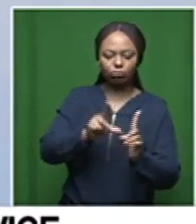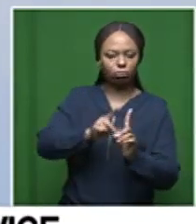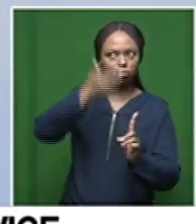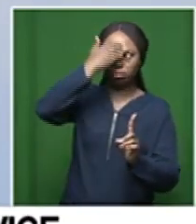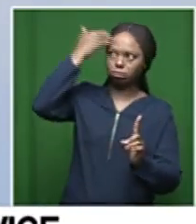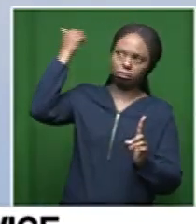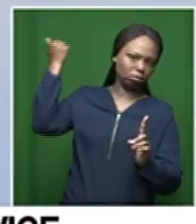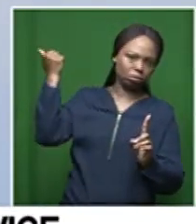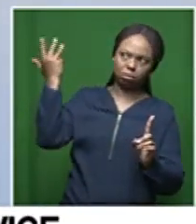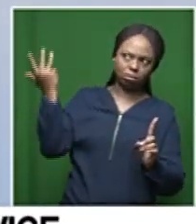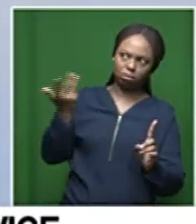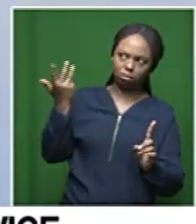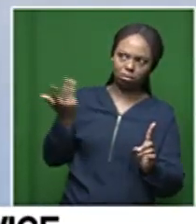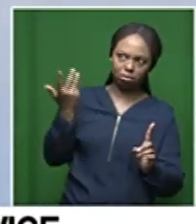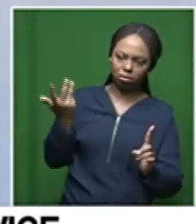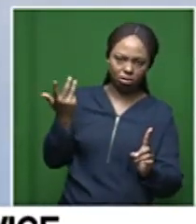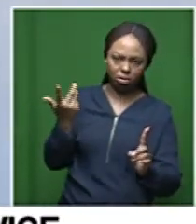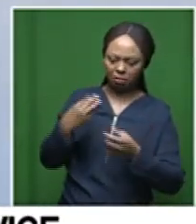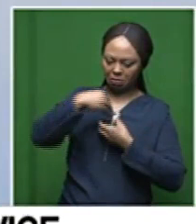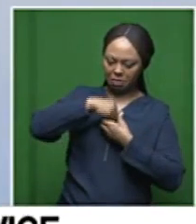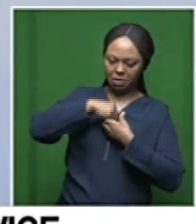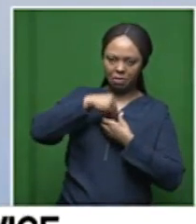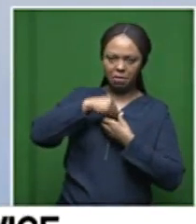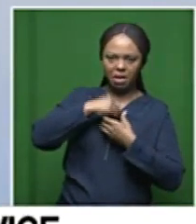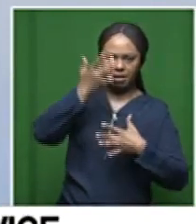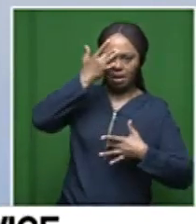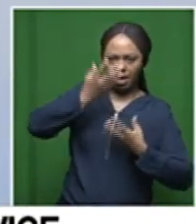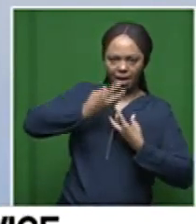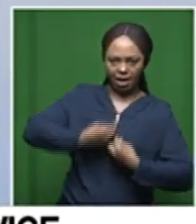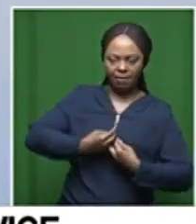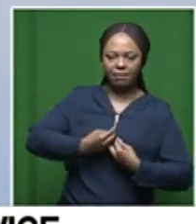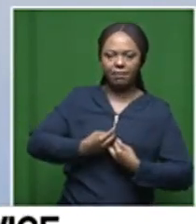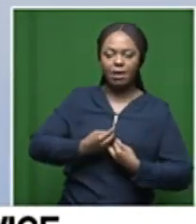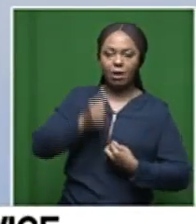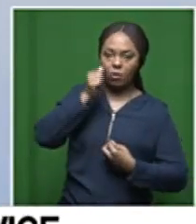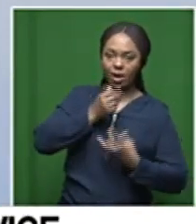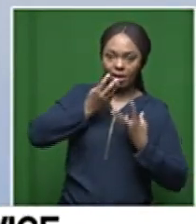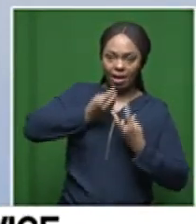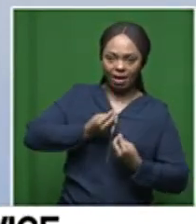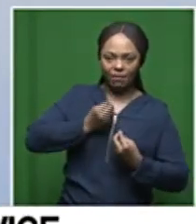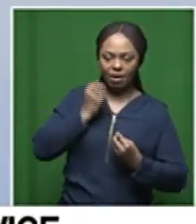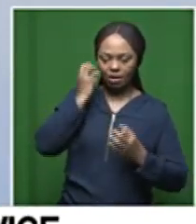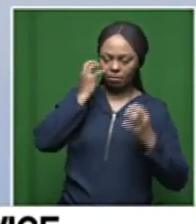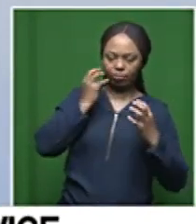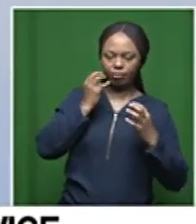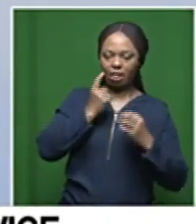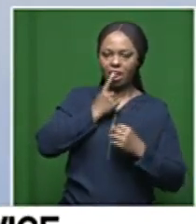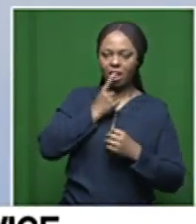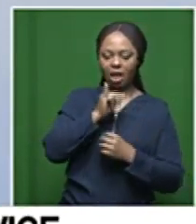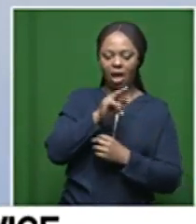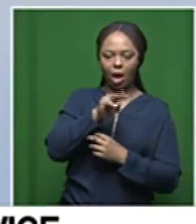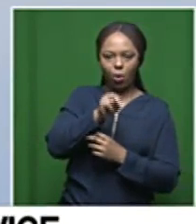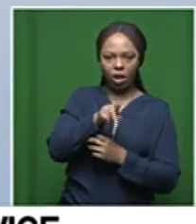feeling anything untoward in their body. At that point, when they have iron deficiency, if they don't get